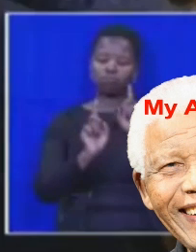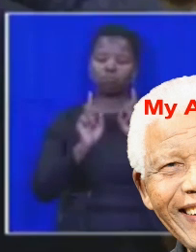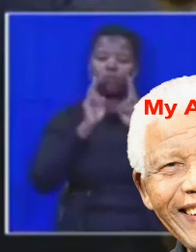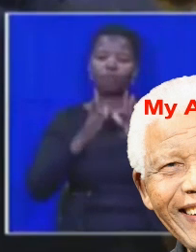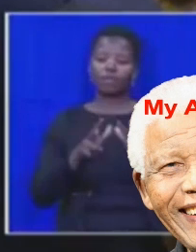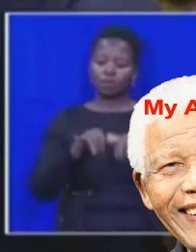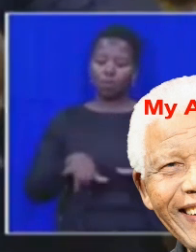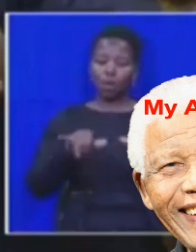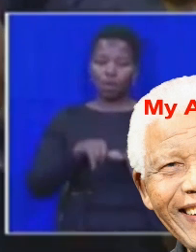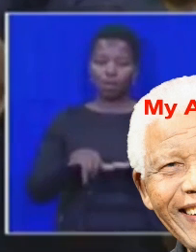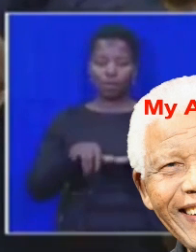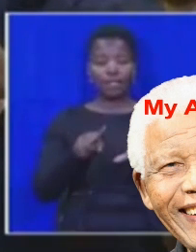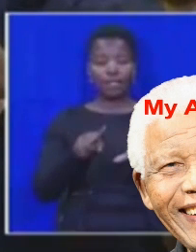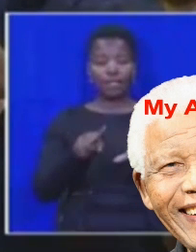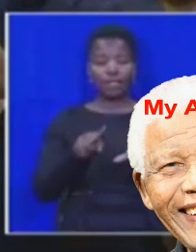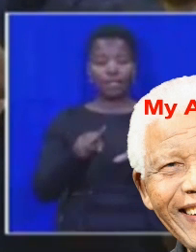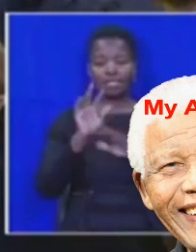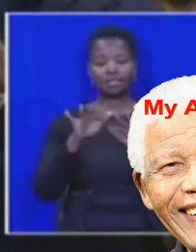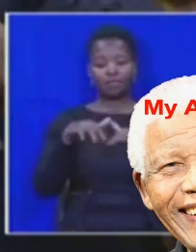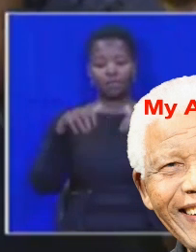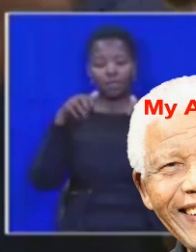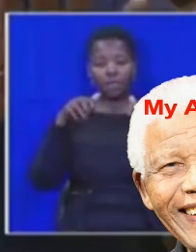and the amphitheater.